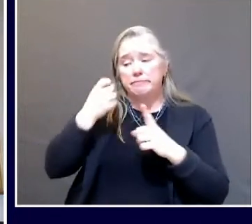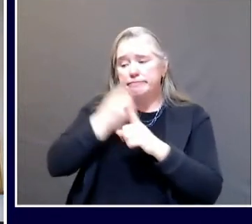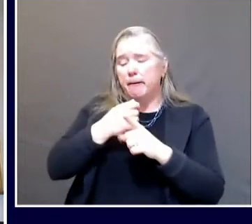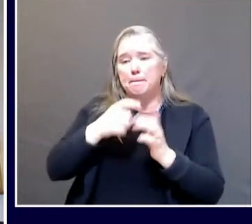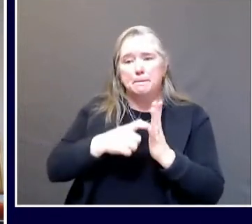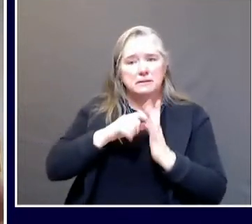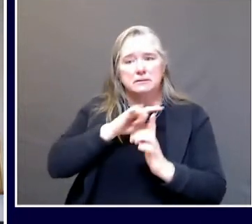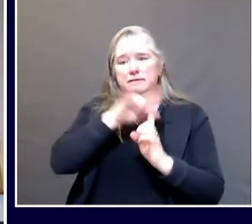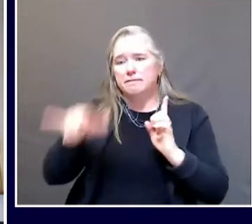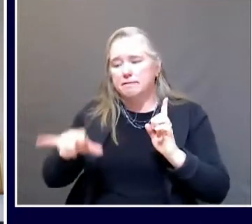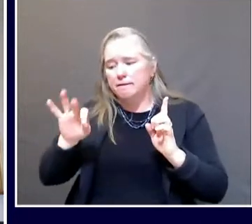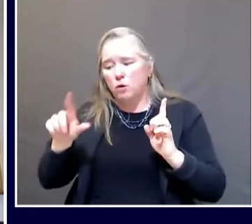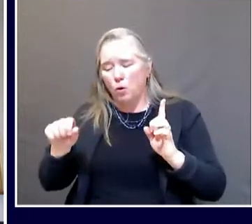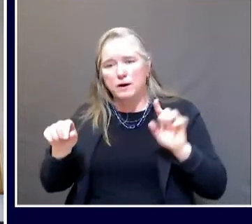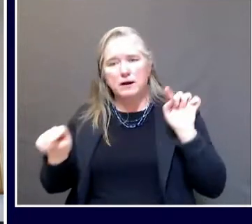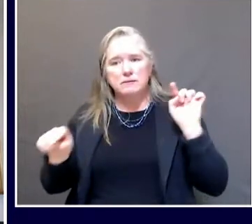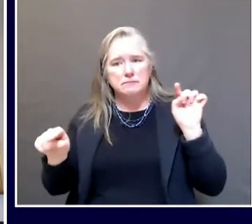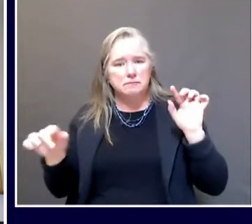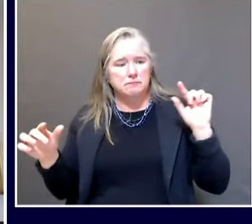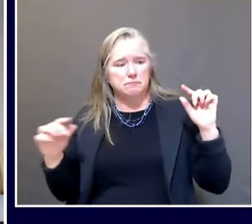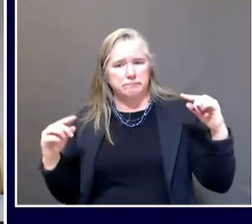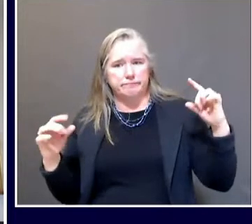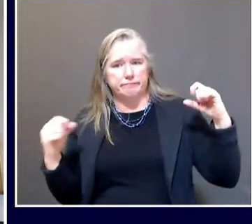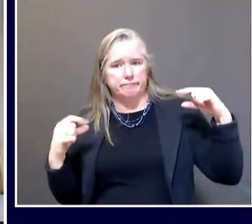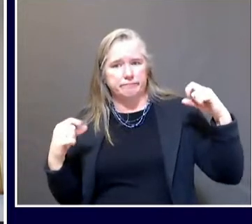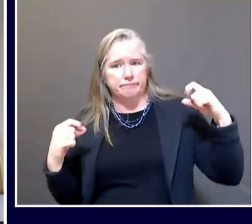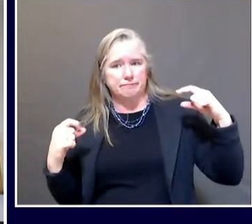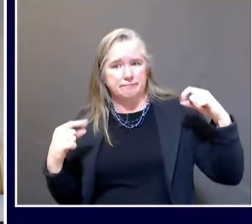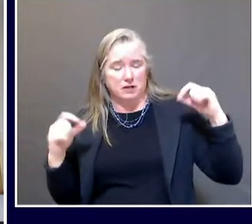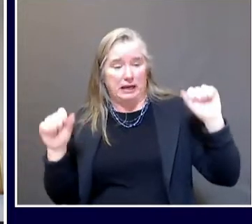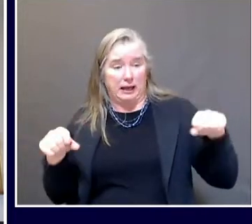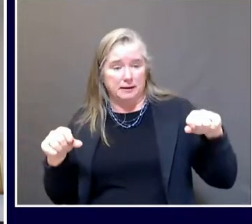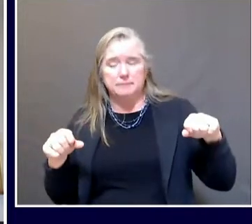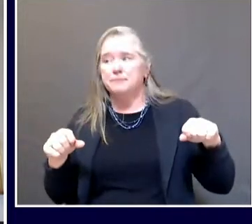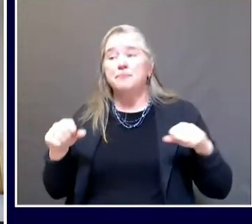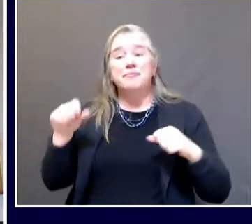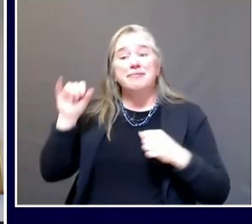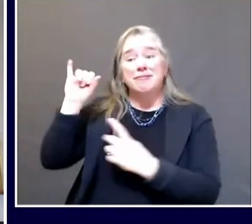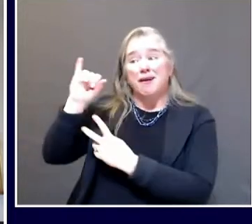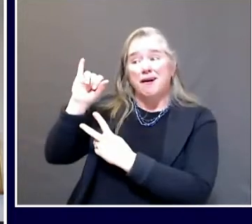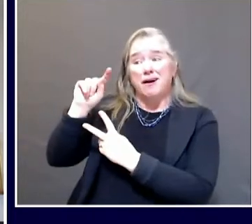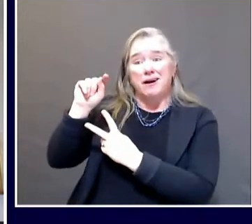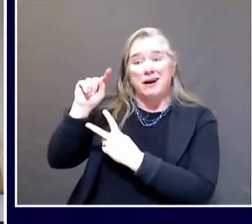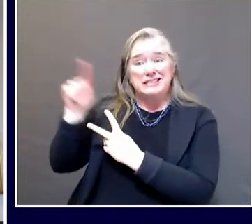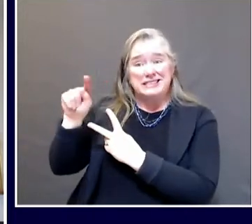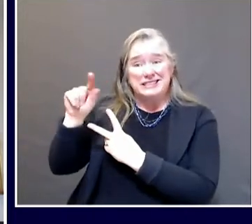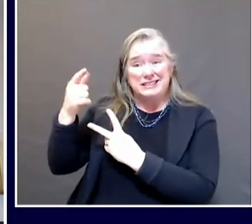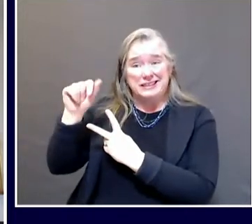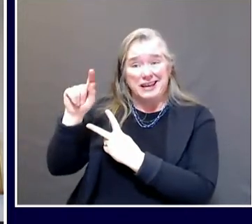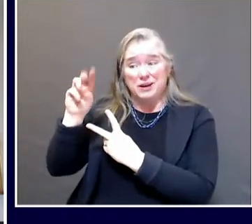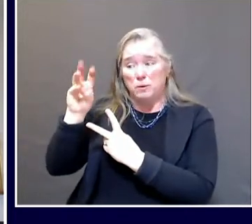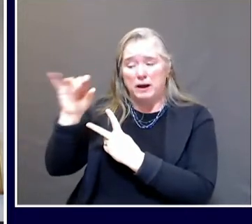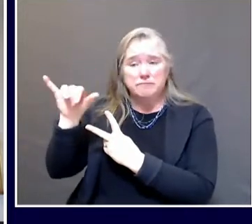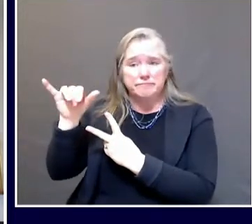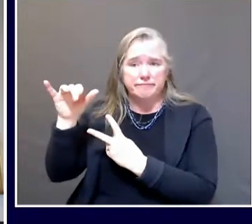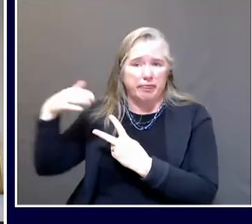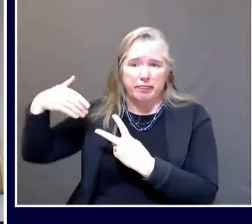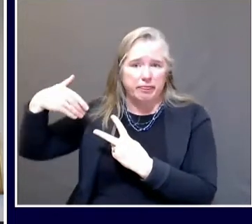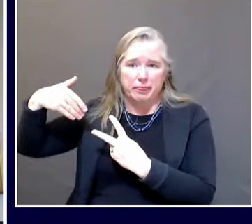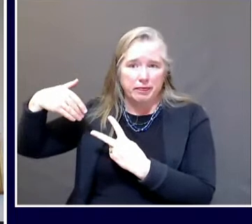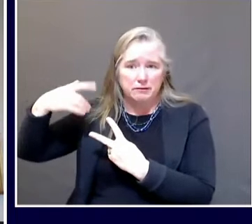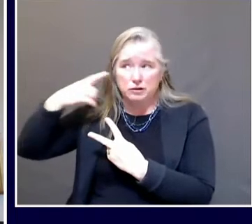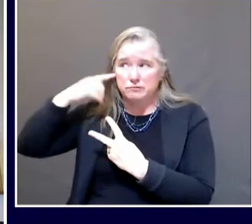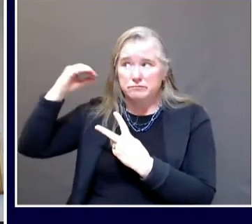track of. That hasn't materialized. Another platform that we thought and were told would be rolled out would be